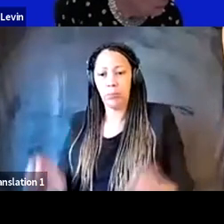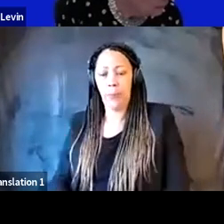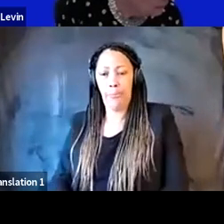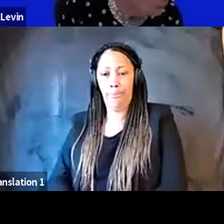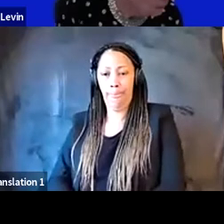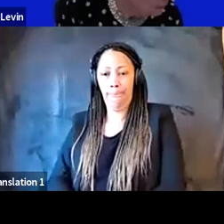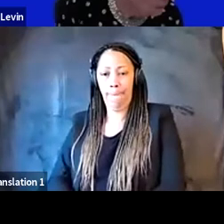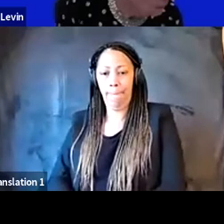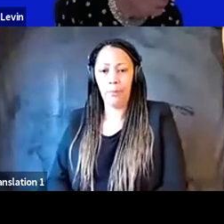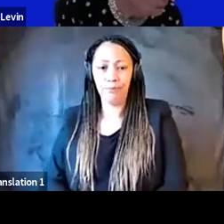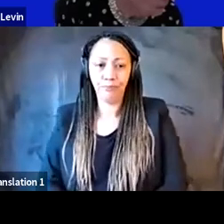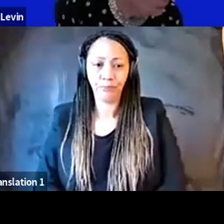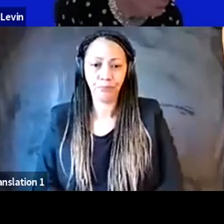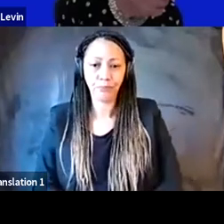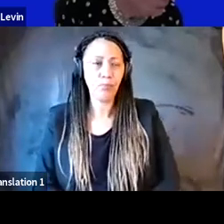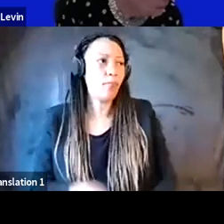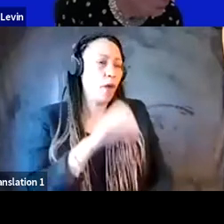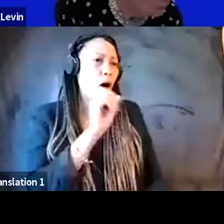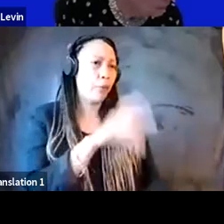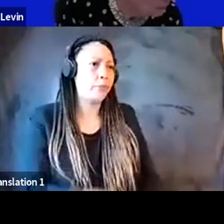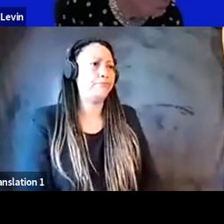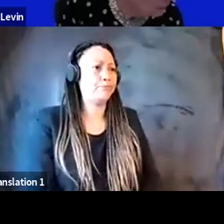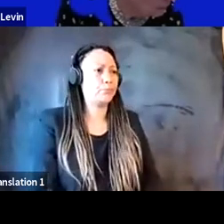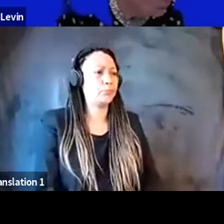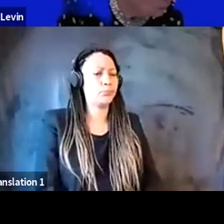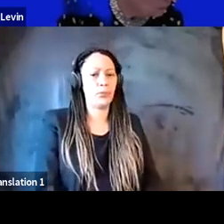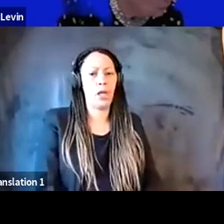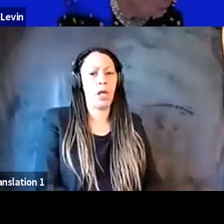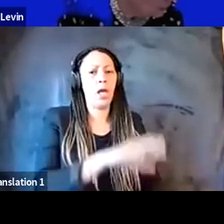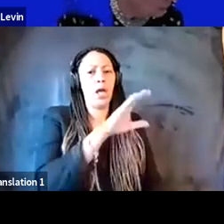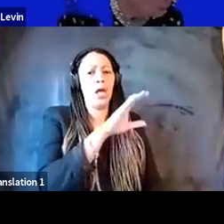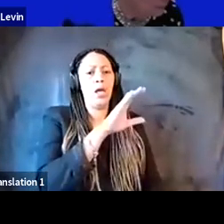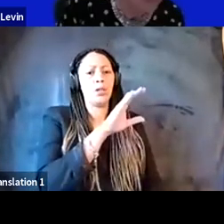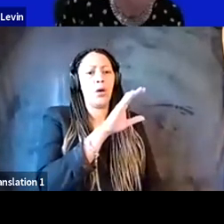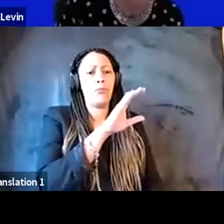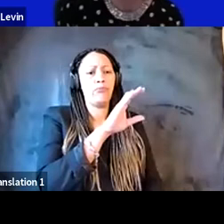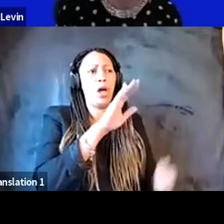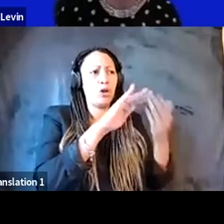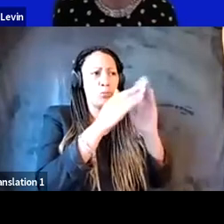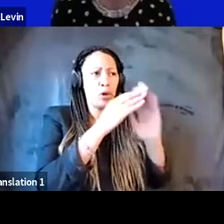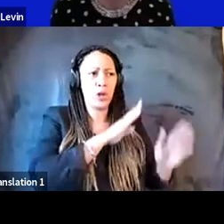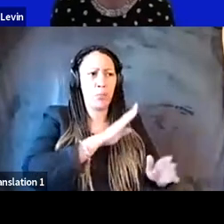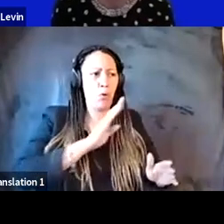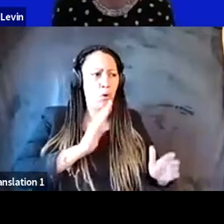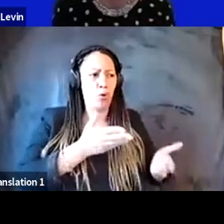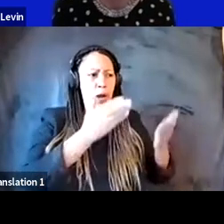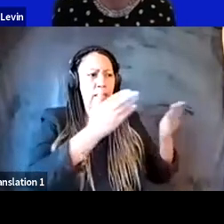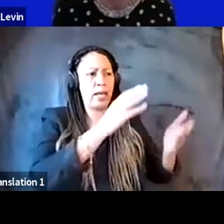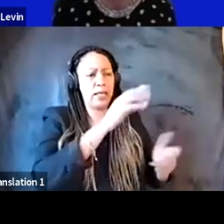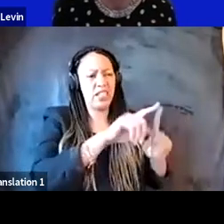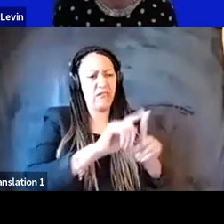Okay. And then, one last question. The community board recommended different MIH